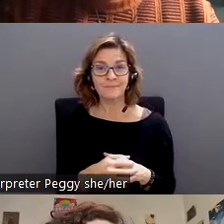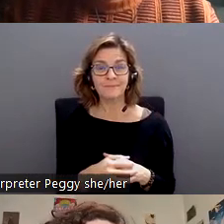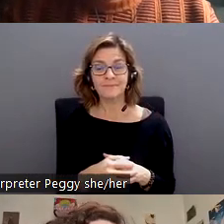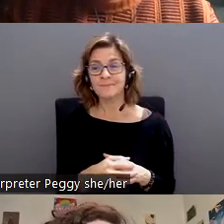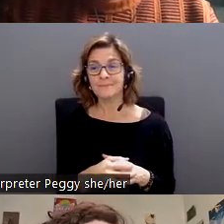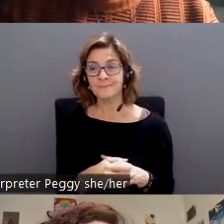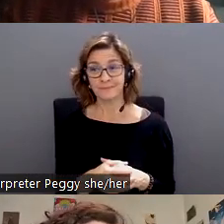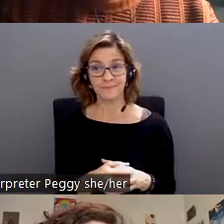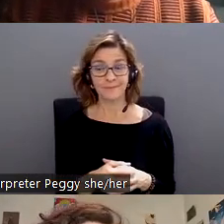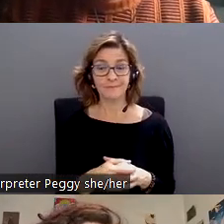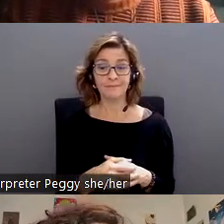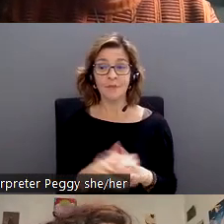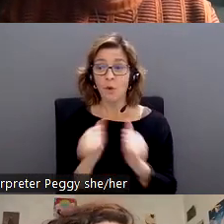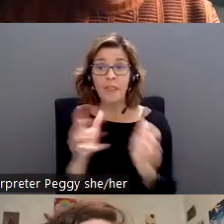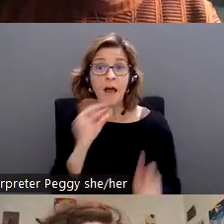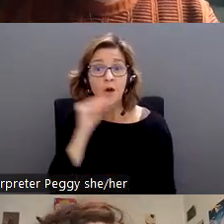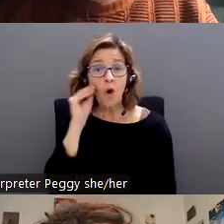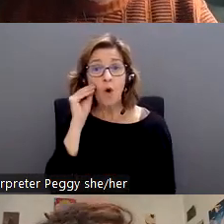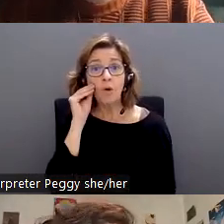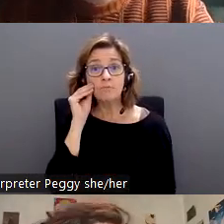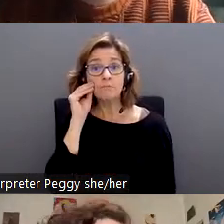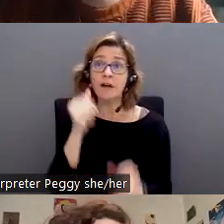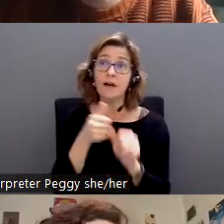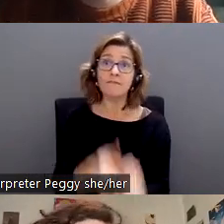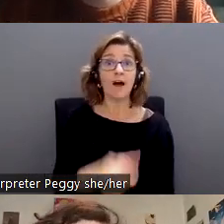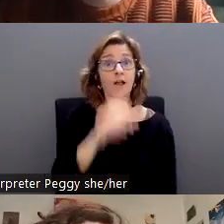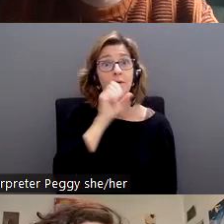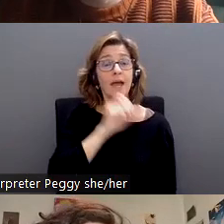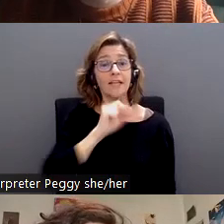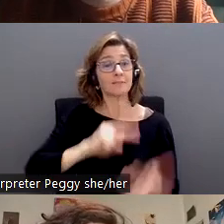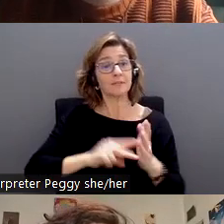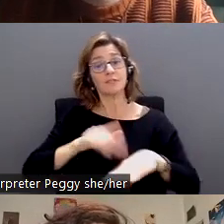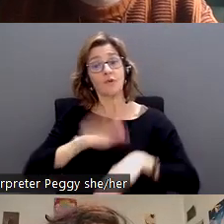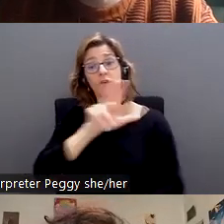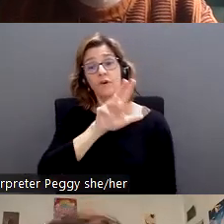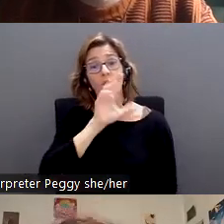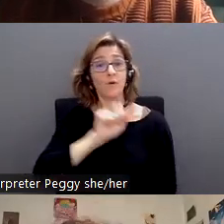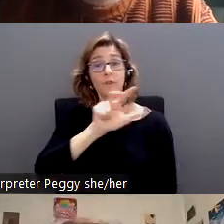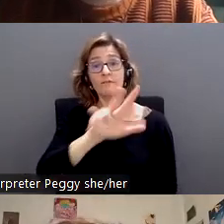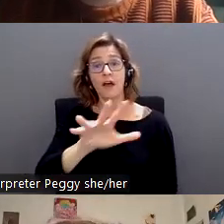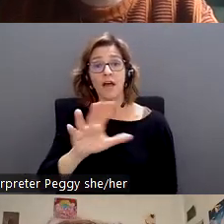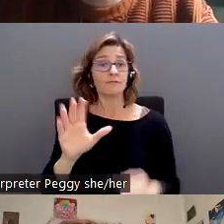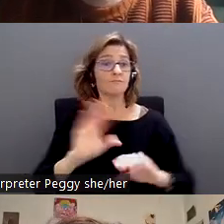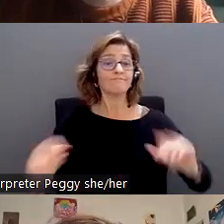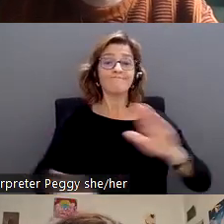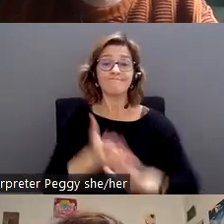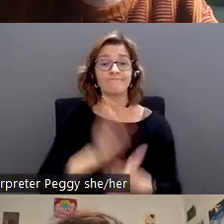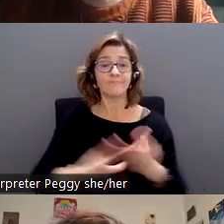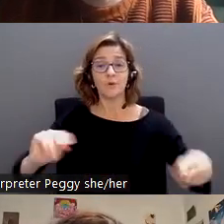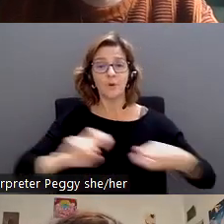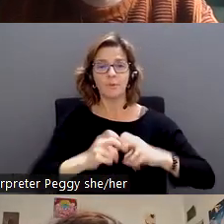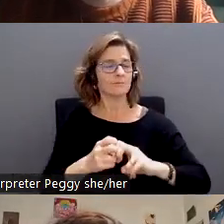know, homelessness doesn't just disappear because you turn 35. So this is a really